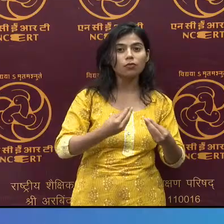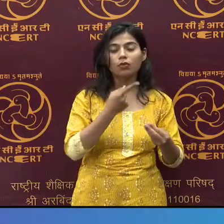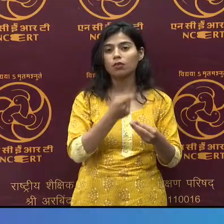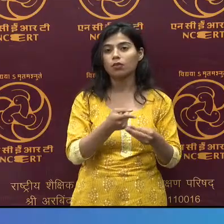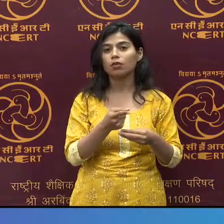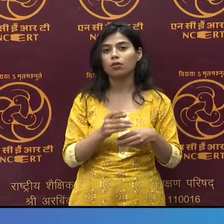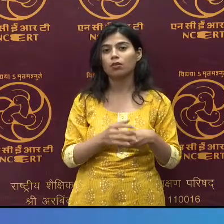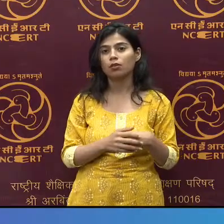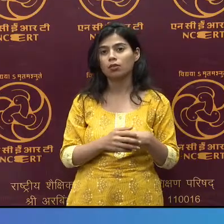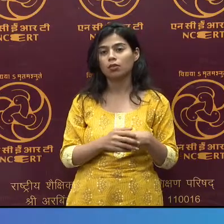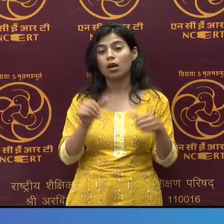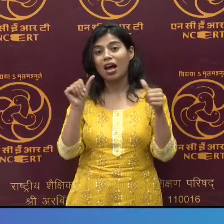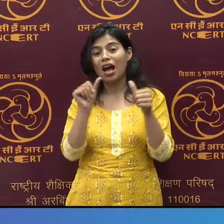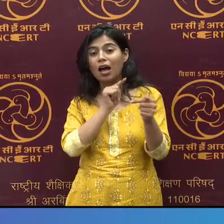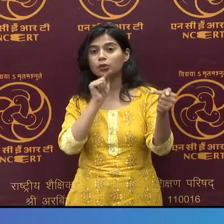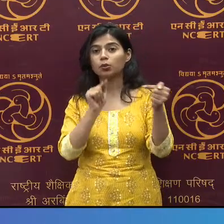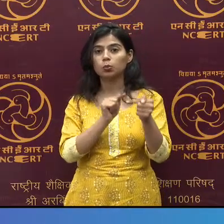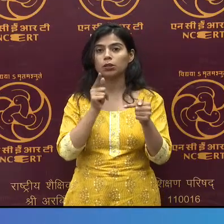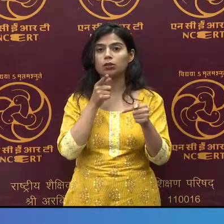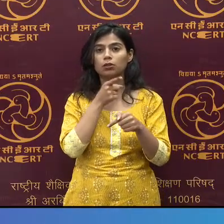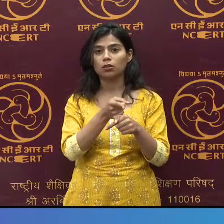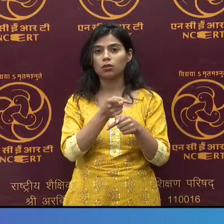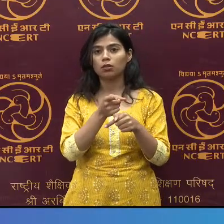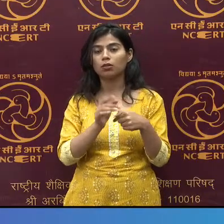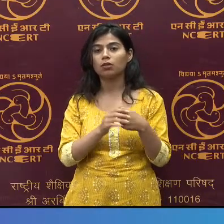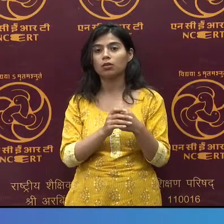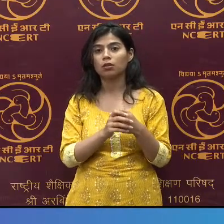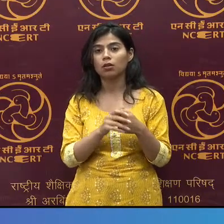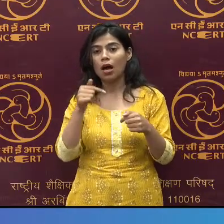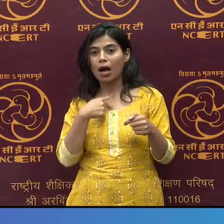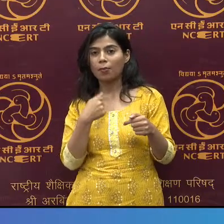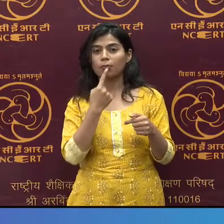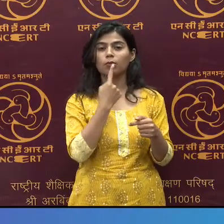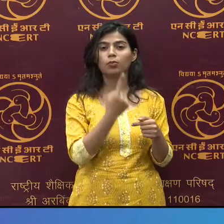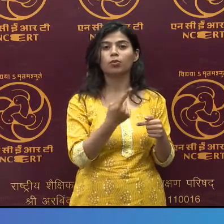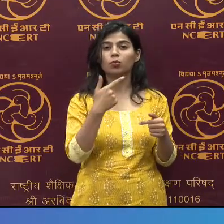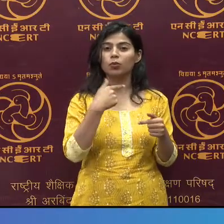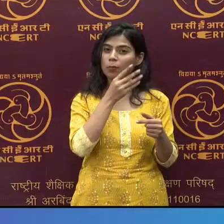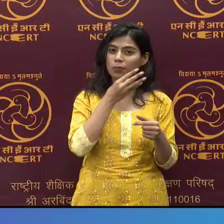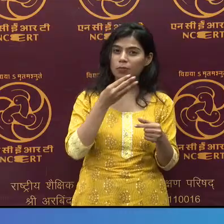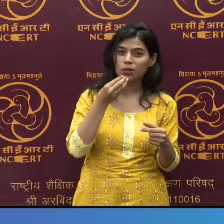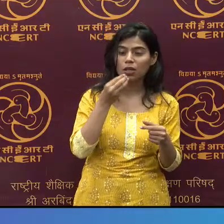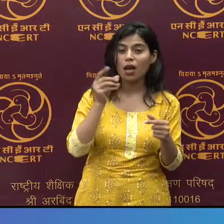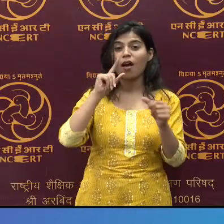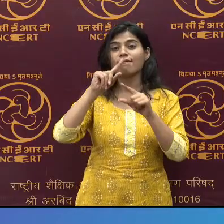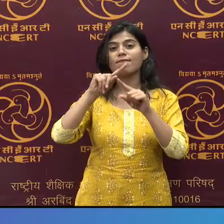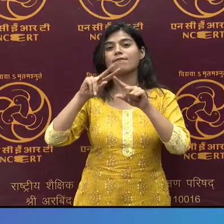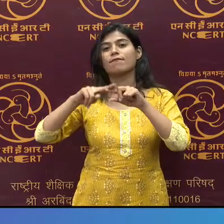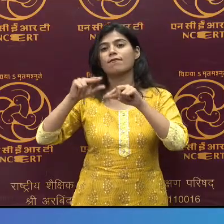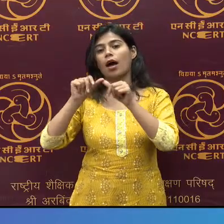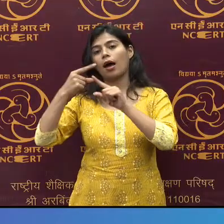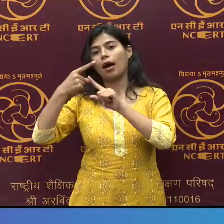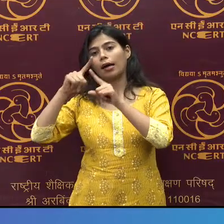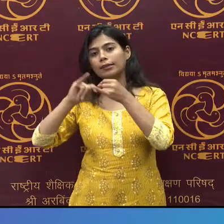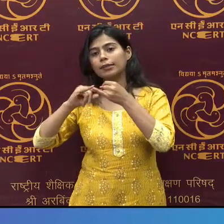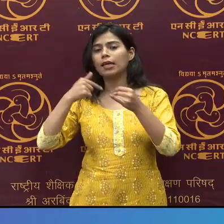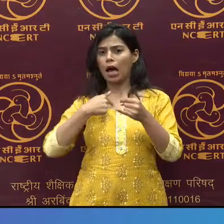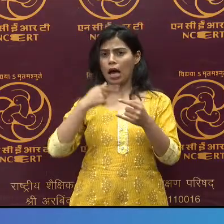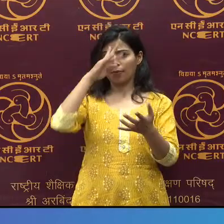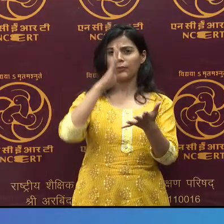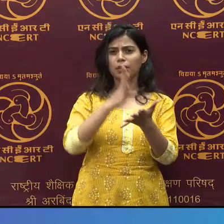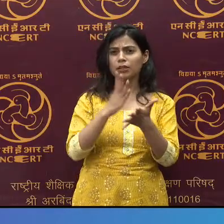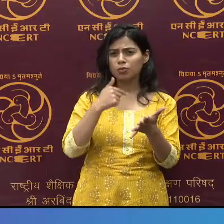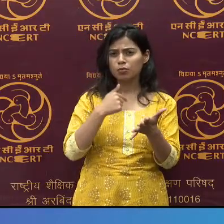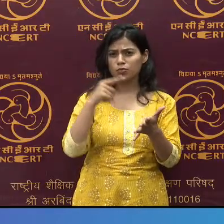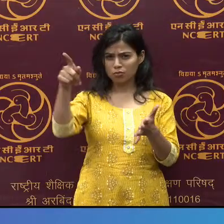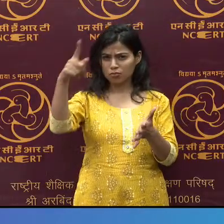of our arguments. I'll try to convince you in terms of facts rather than I believe this. Who am I? Do you know